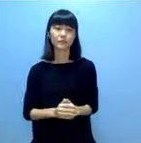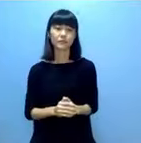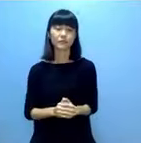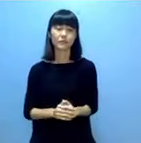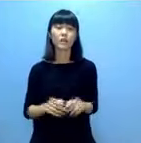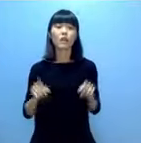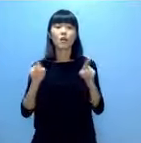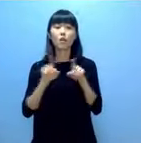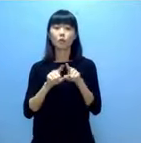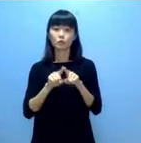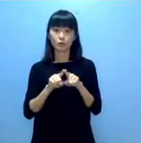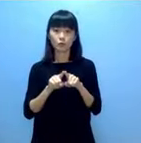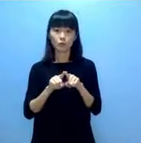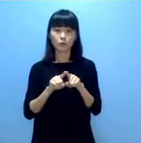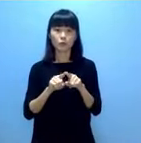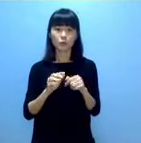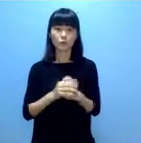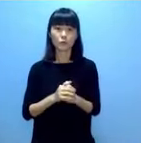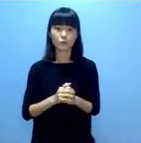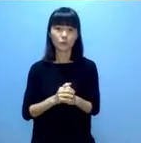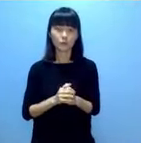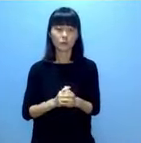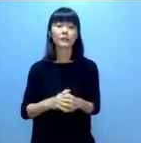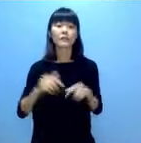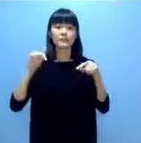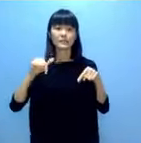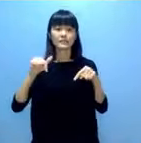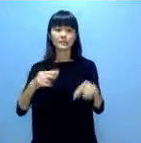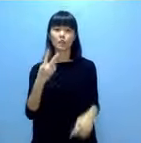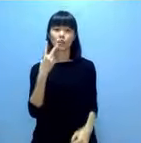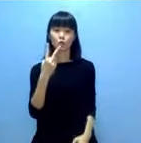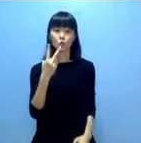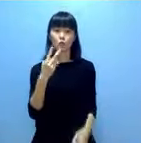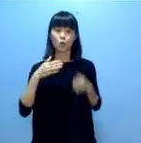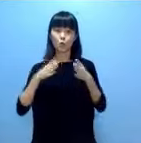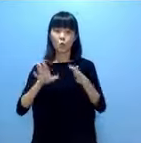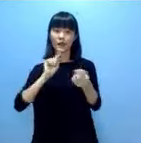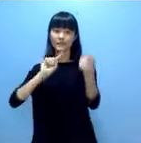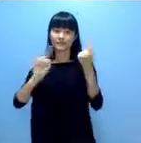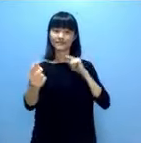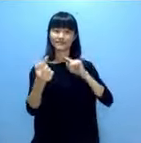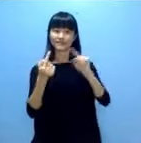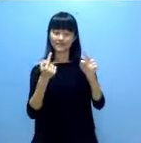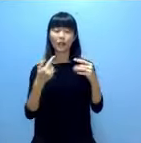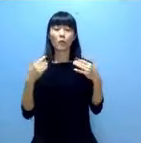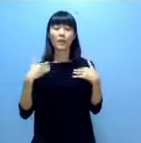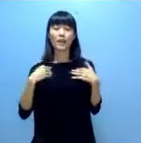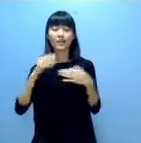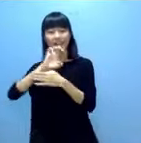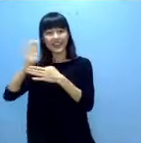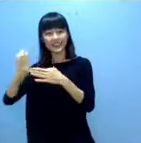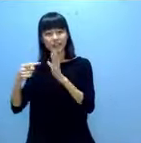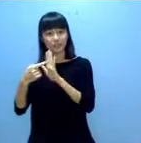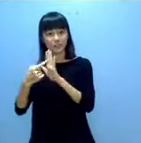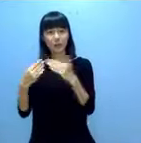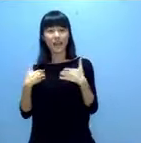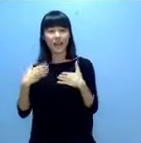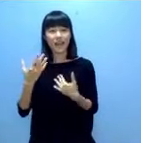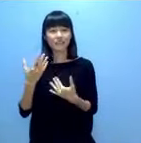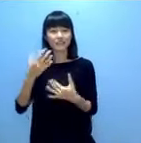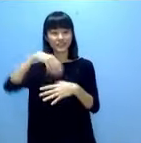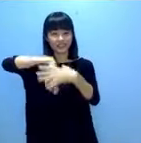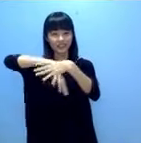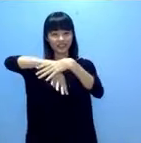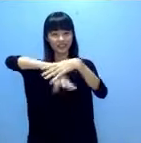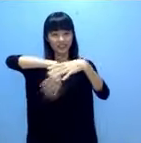a two-way show. We have a lucky draw segment at the end, and you can participate. All you need to do